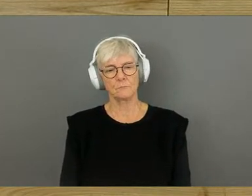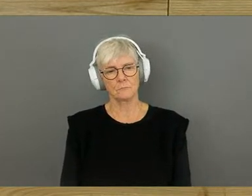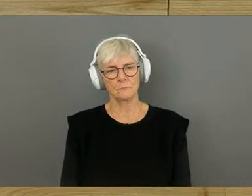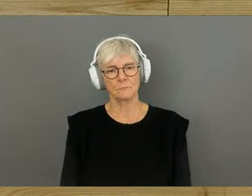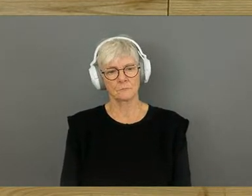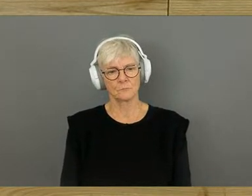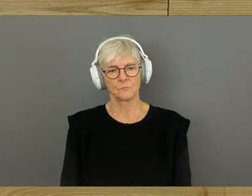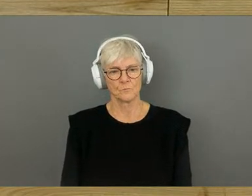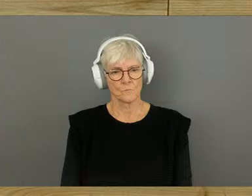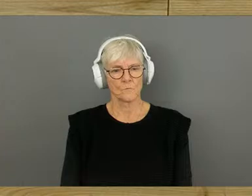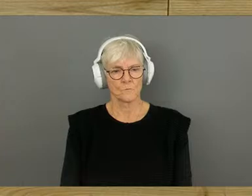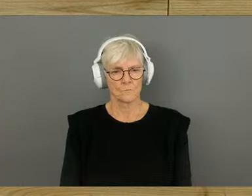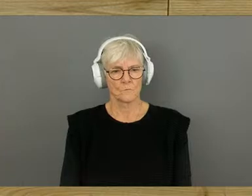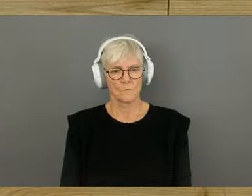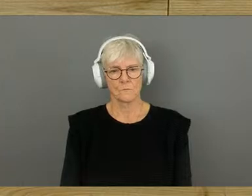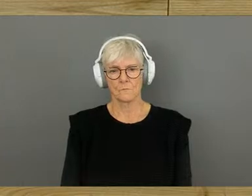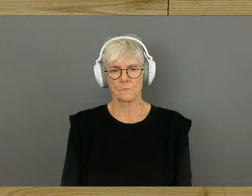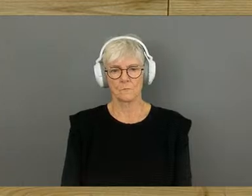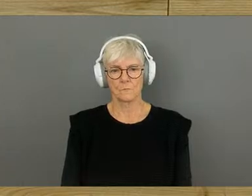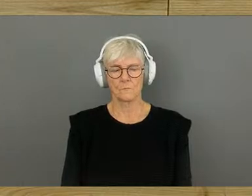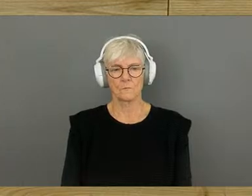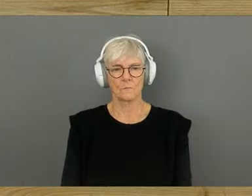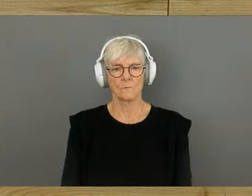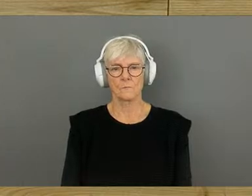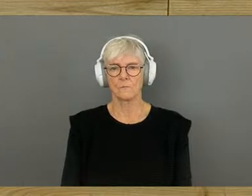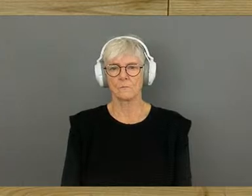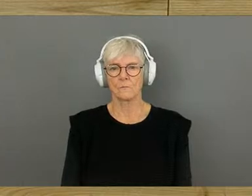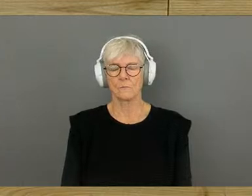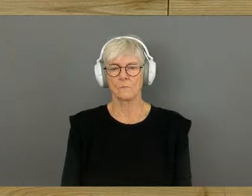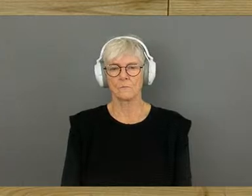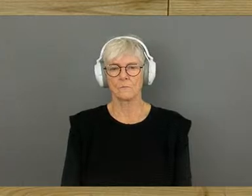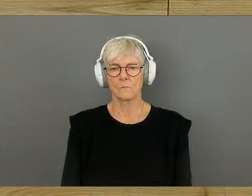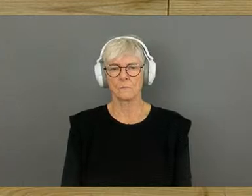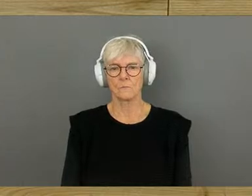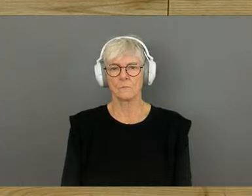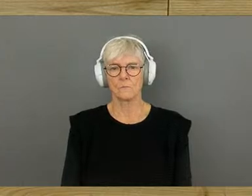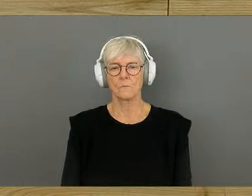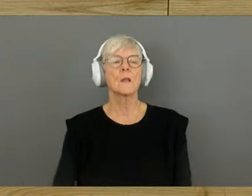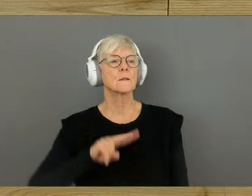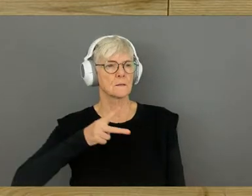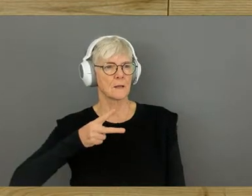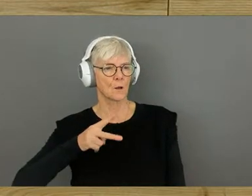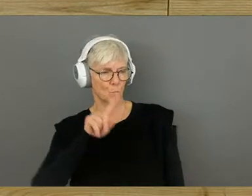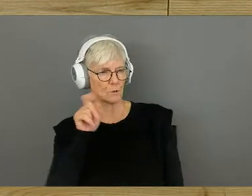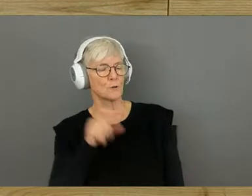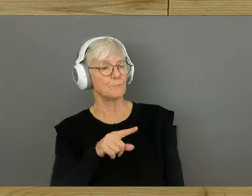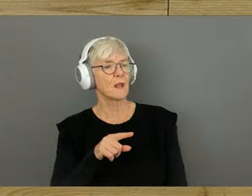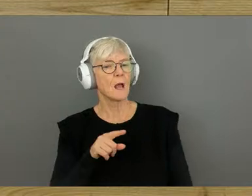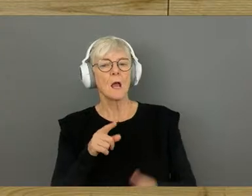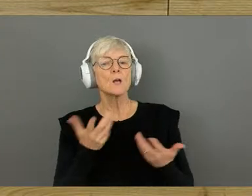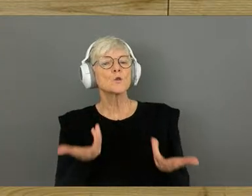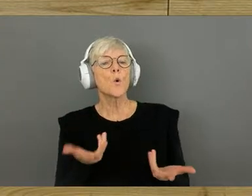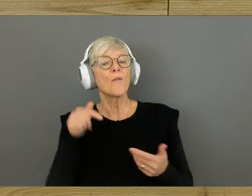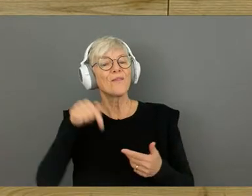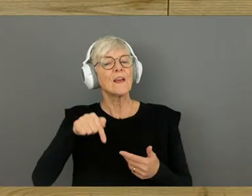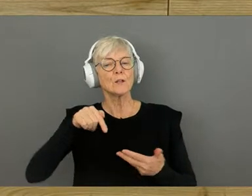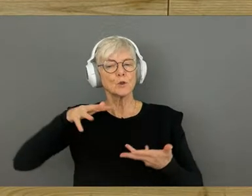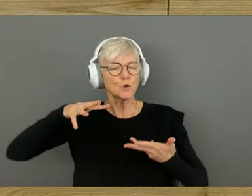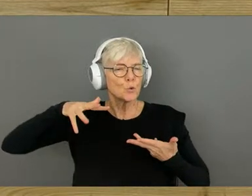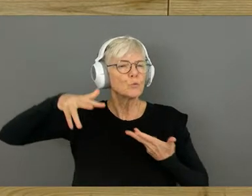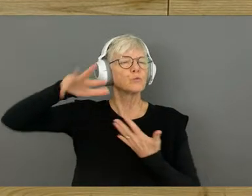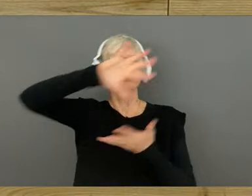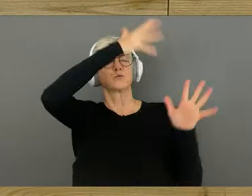the storm. How does what you're seeing you're hearing already, how does this compare to other storm events that we've seen recently in New